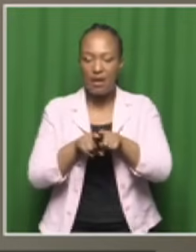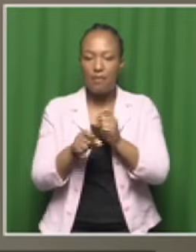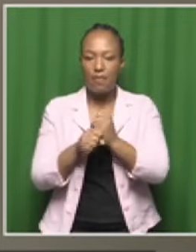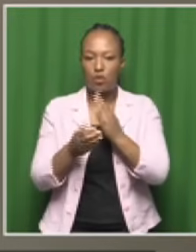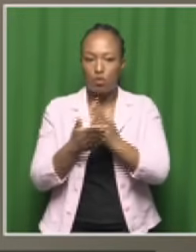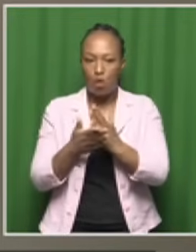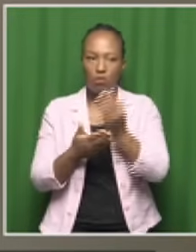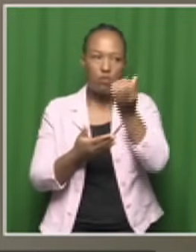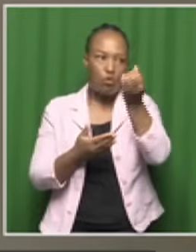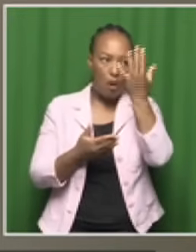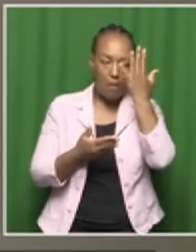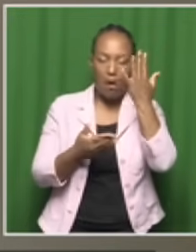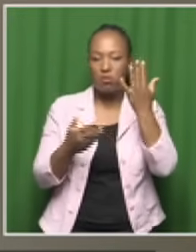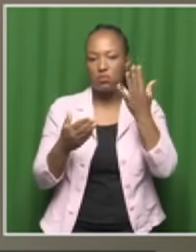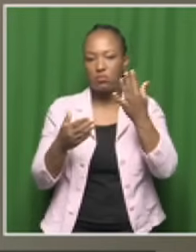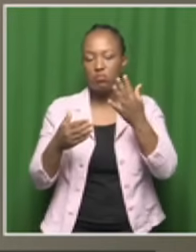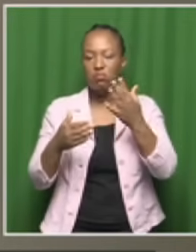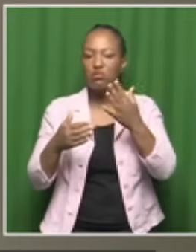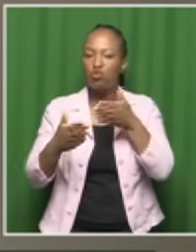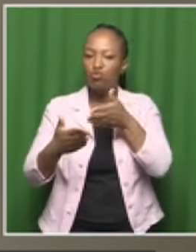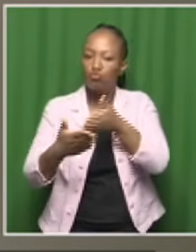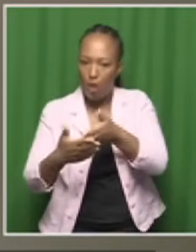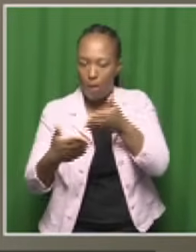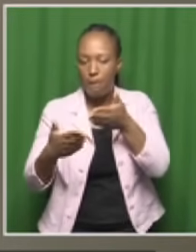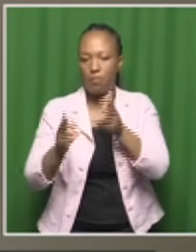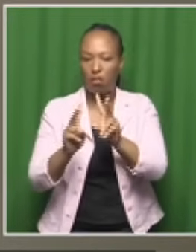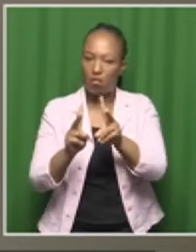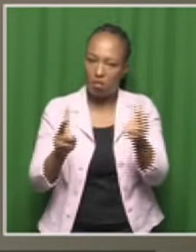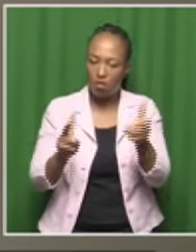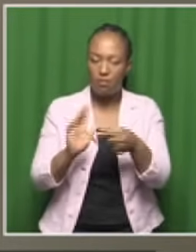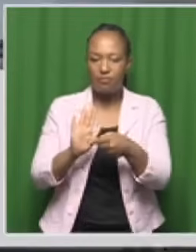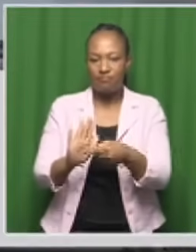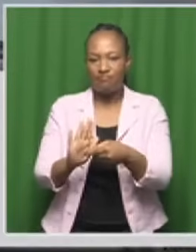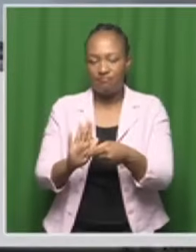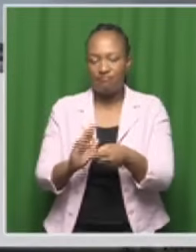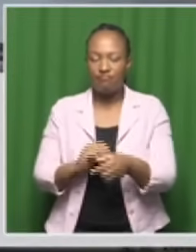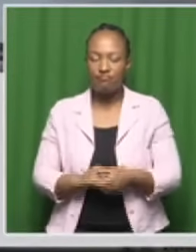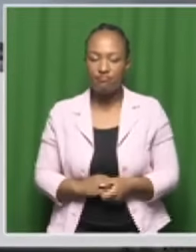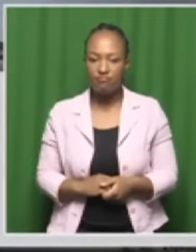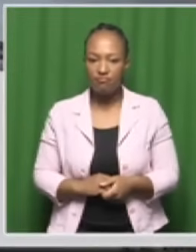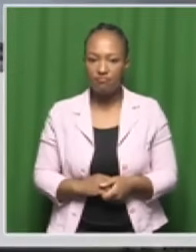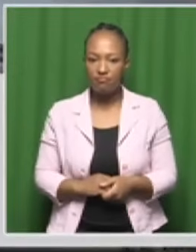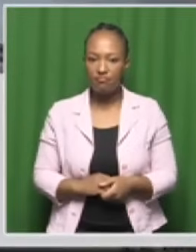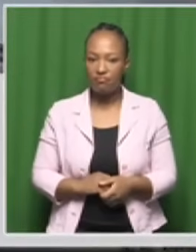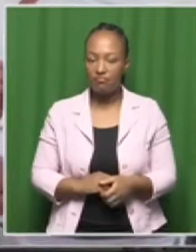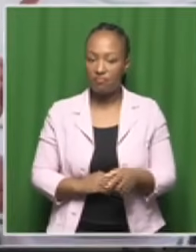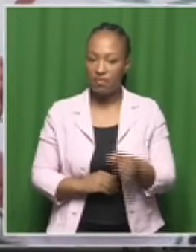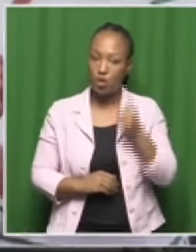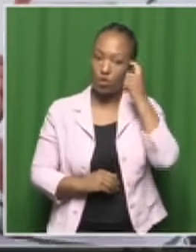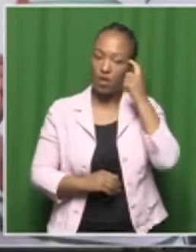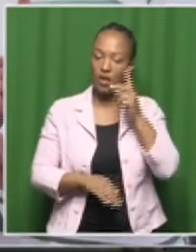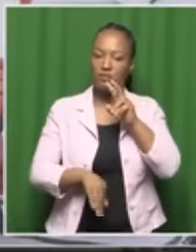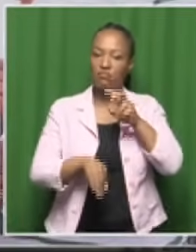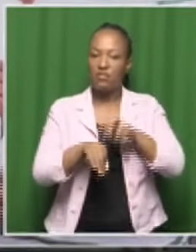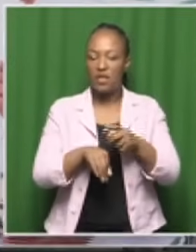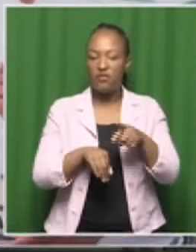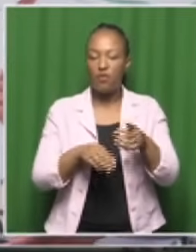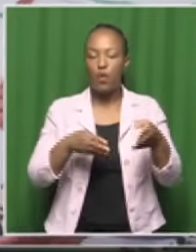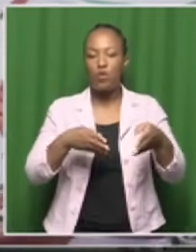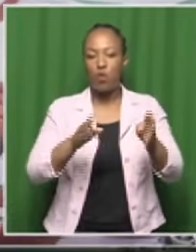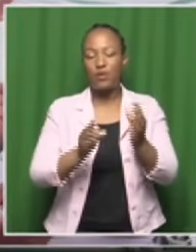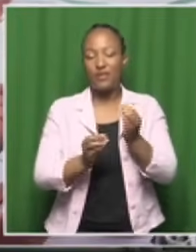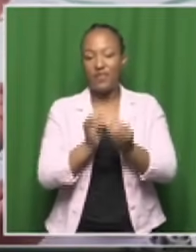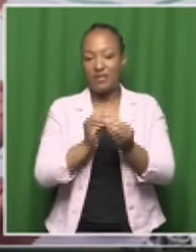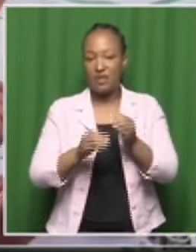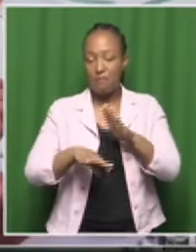with road safety for motorists and passengers and likes. And do you think there's a need for more investment and in road maintenance and upgrading? And